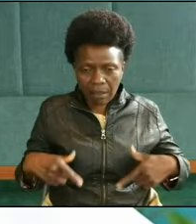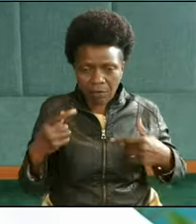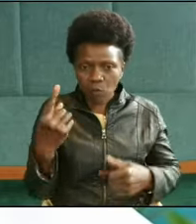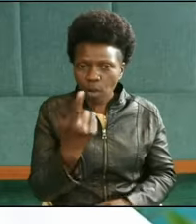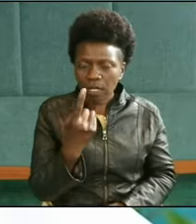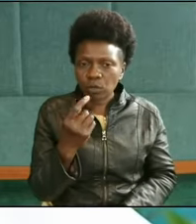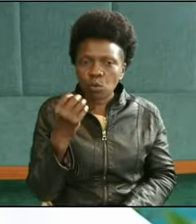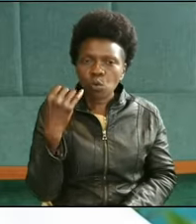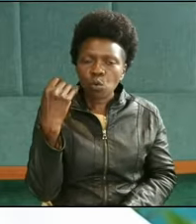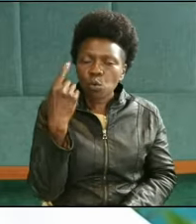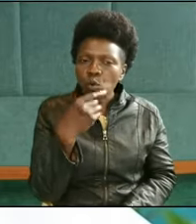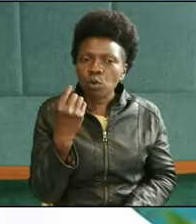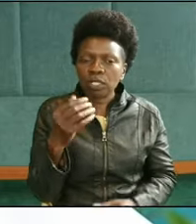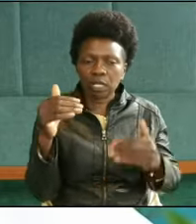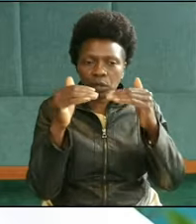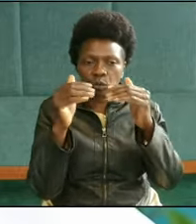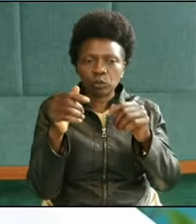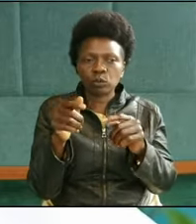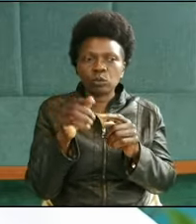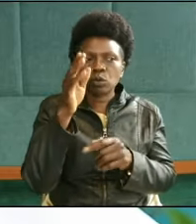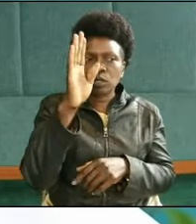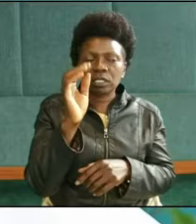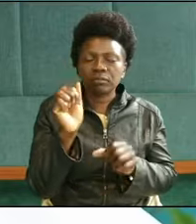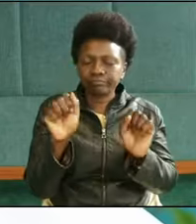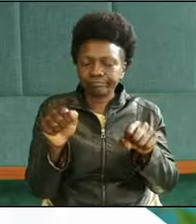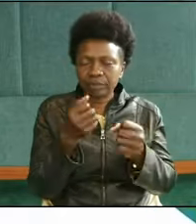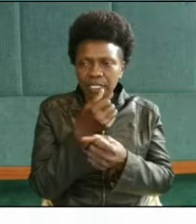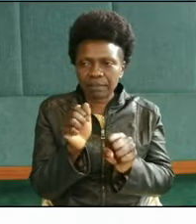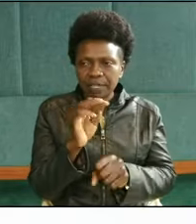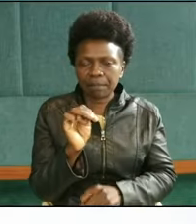is equal to God could be able to save them.